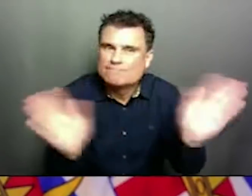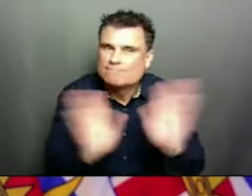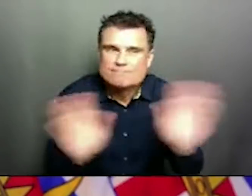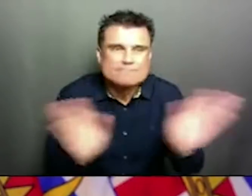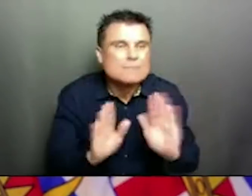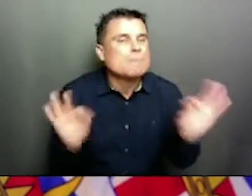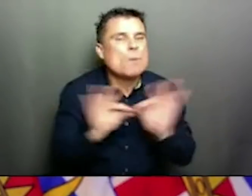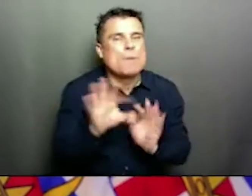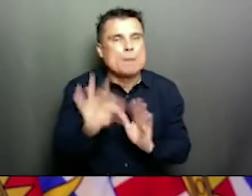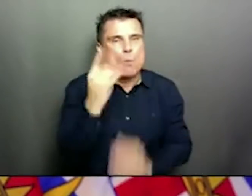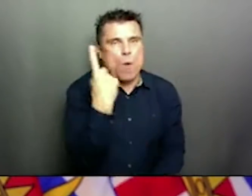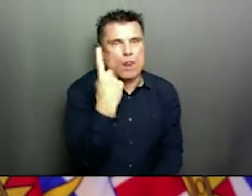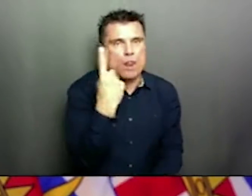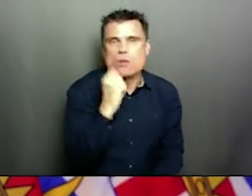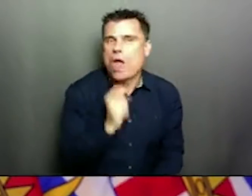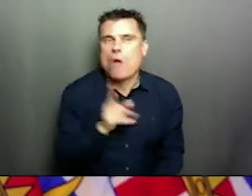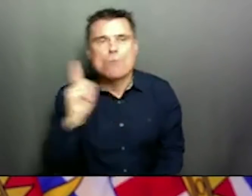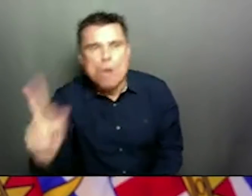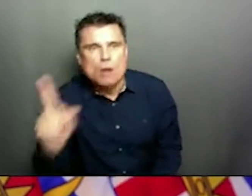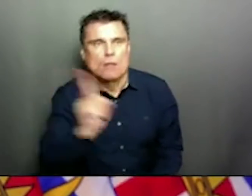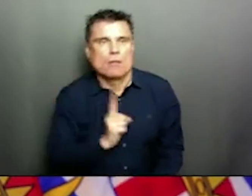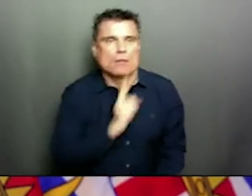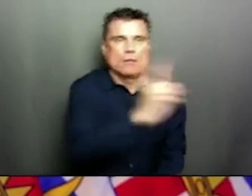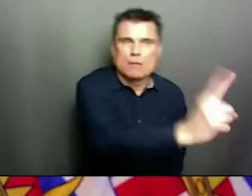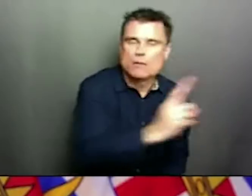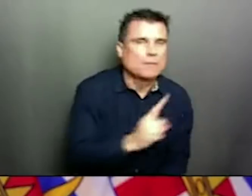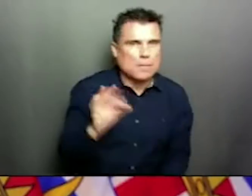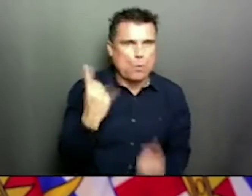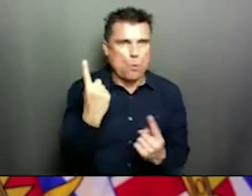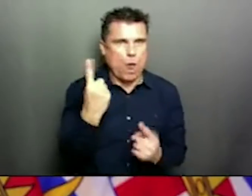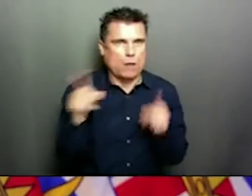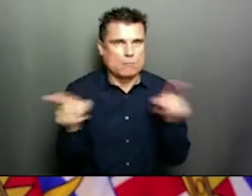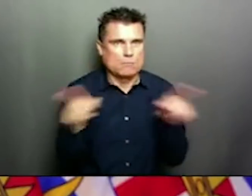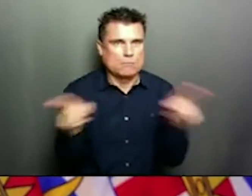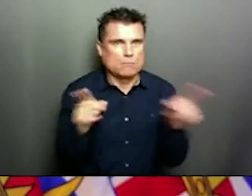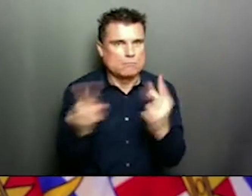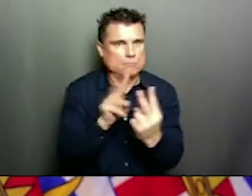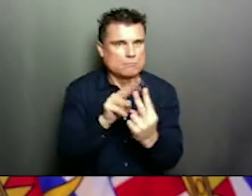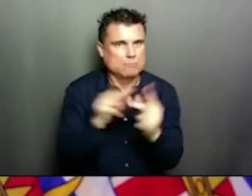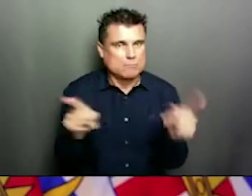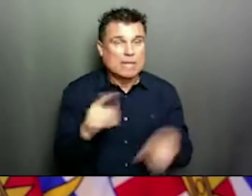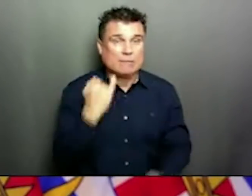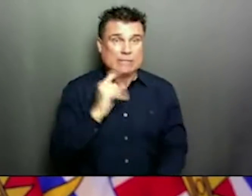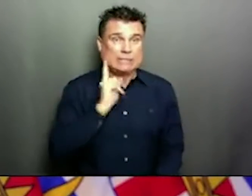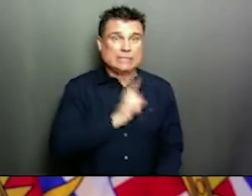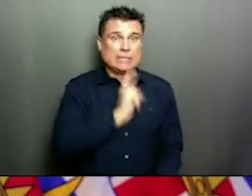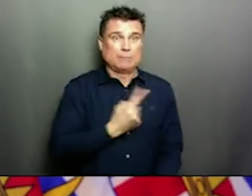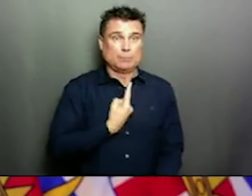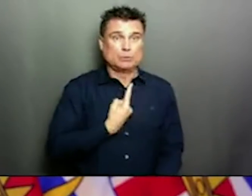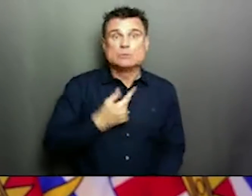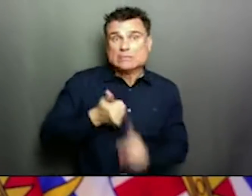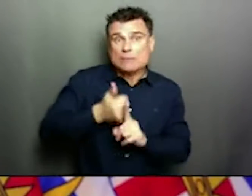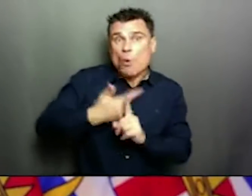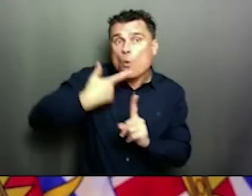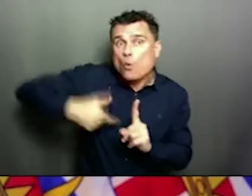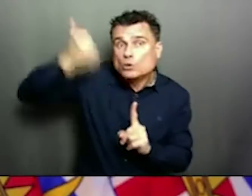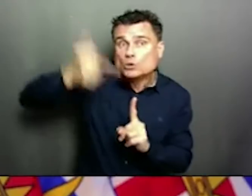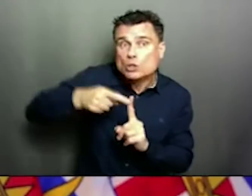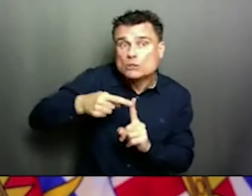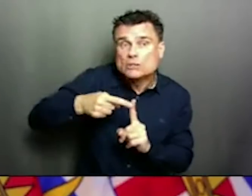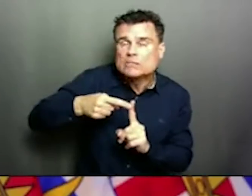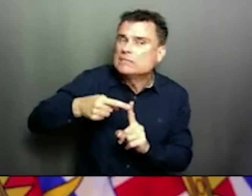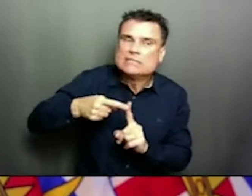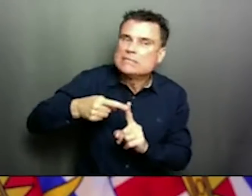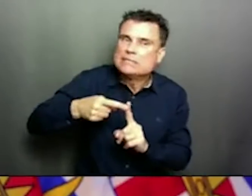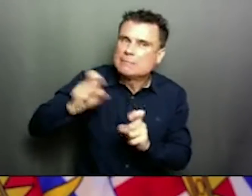person. You know, we need to take those measures to protect our seniors right now so that they will be here when we have Christmas in